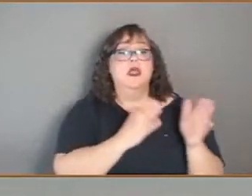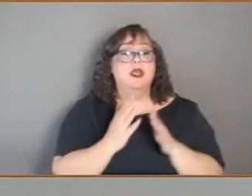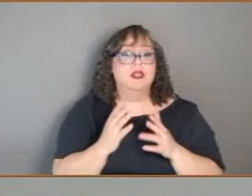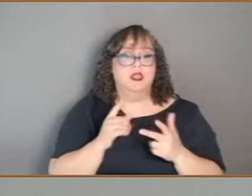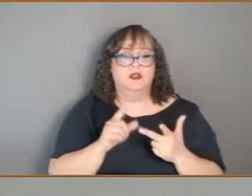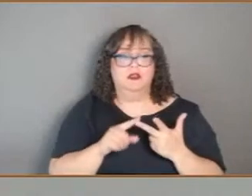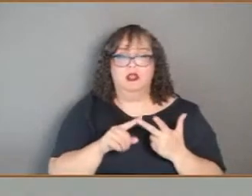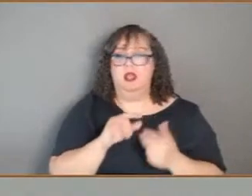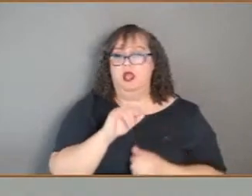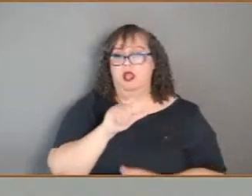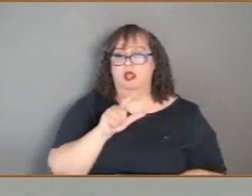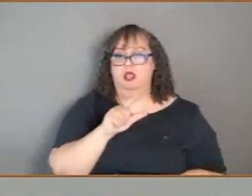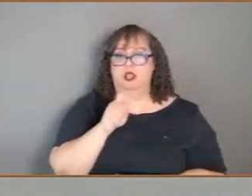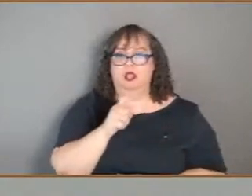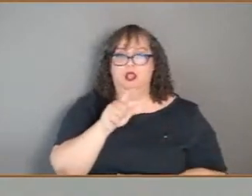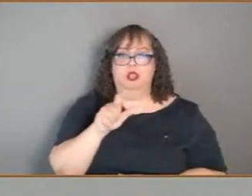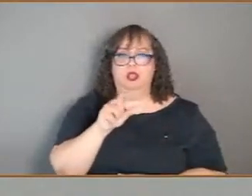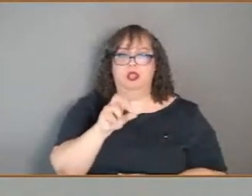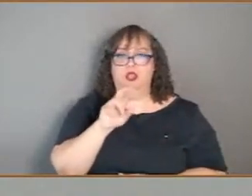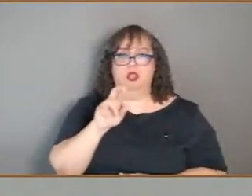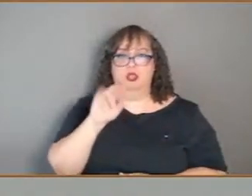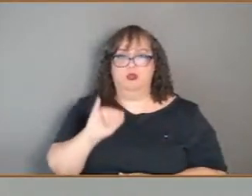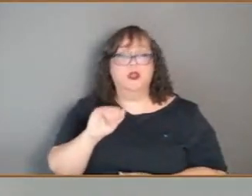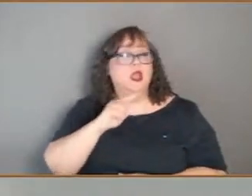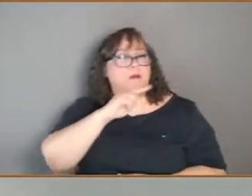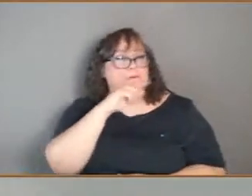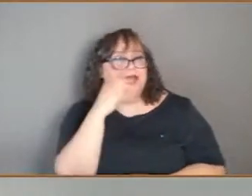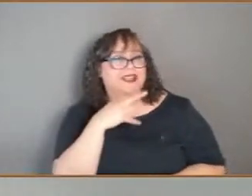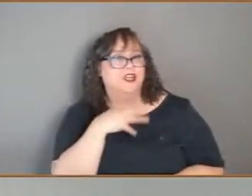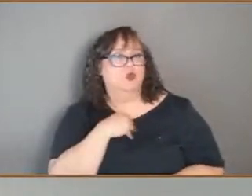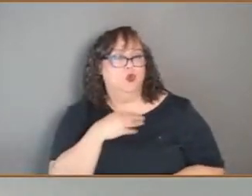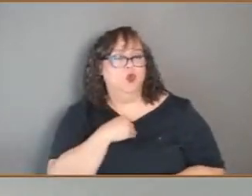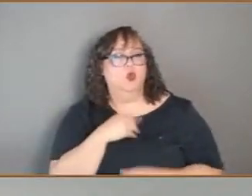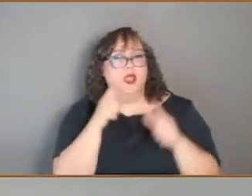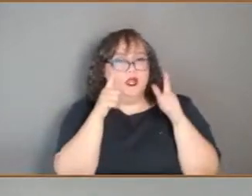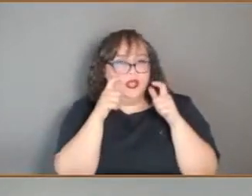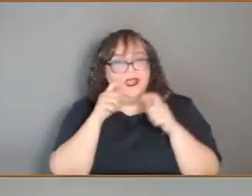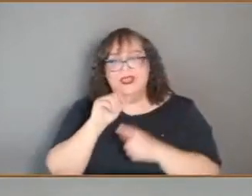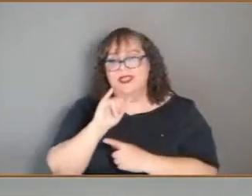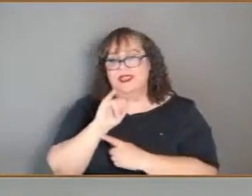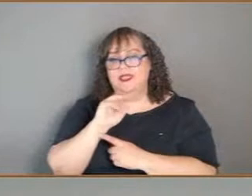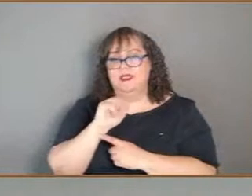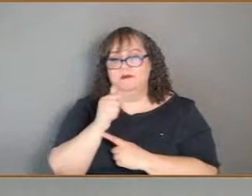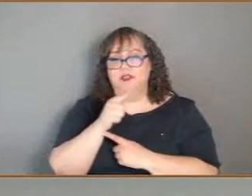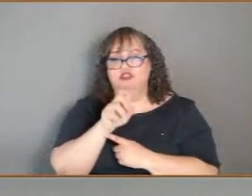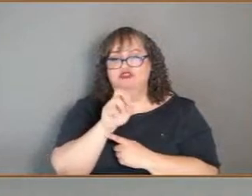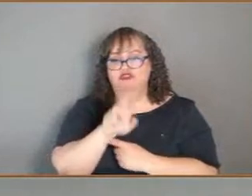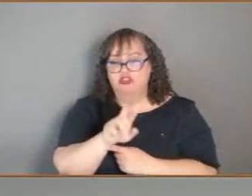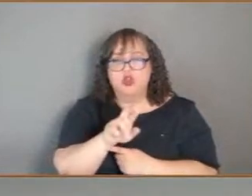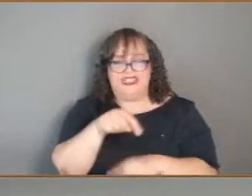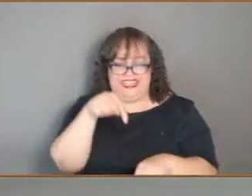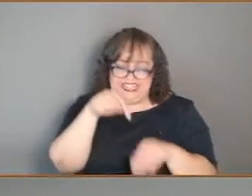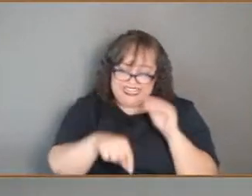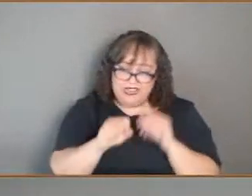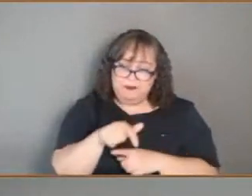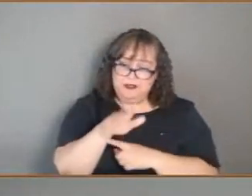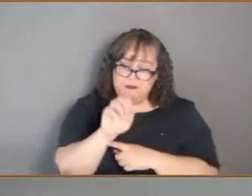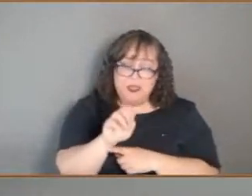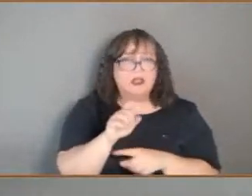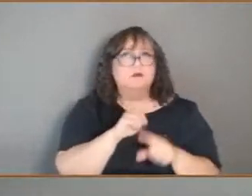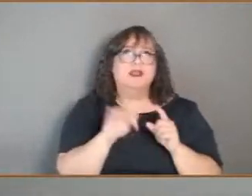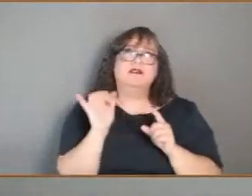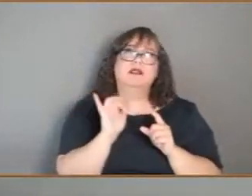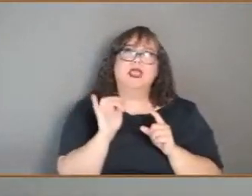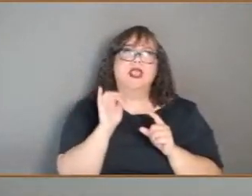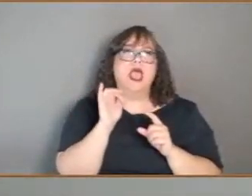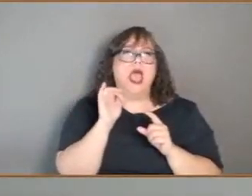LORRI. And LORRI is our black and white imager. It's our deep space imager. So it allows, it's kind of like a camera with binoculars behind it, right? We can see